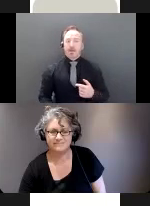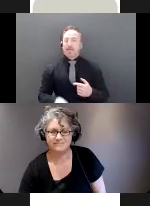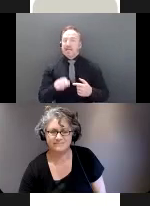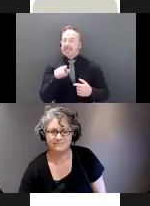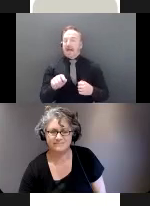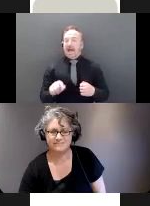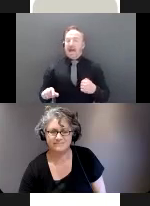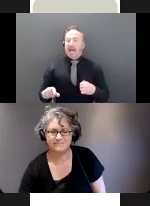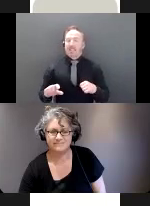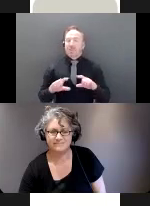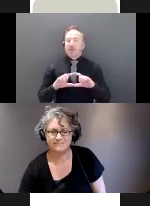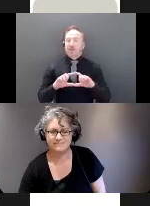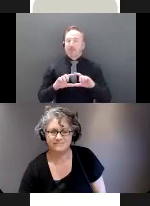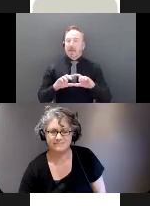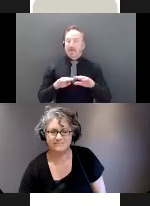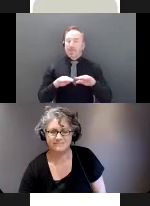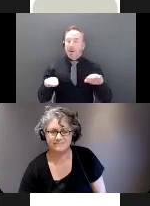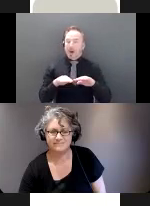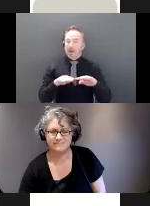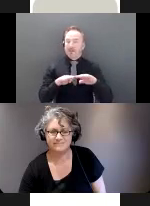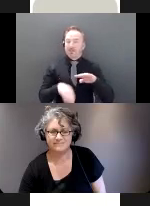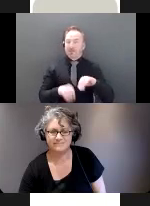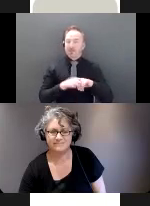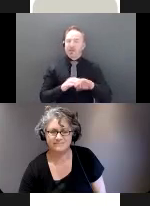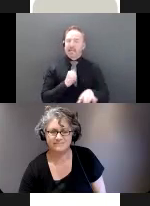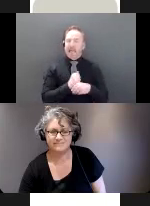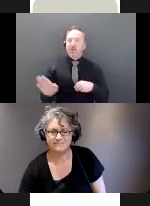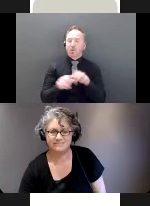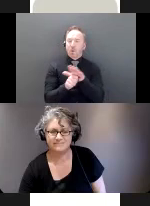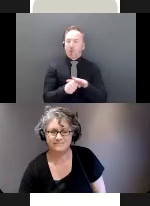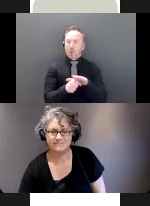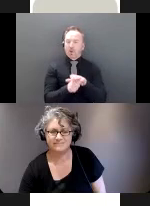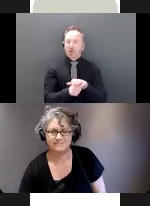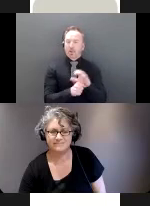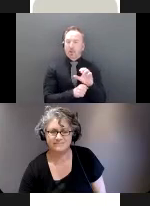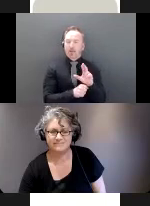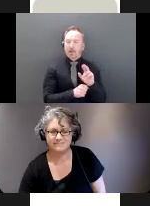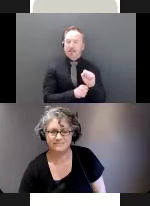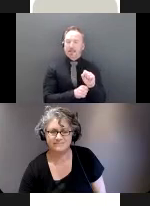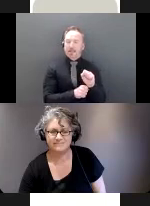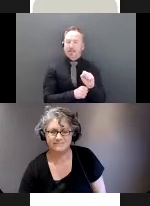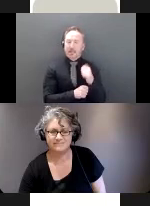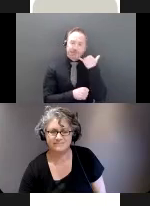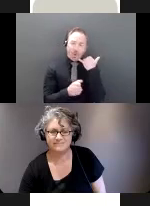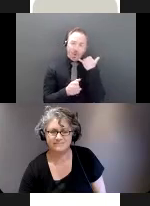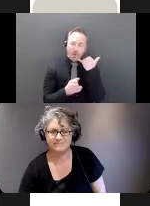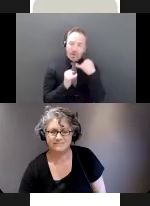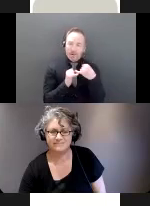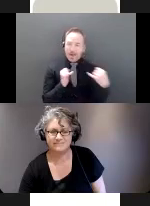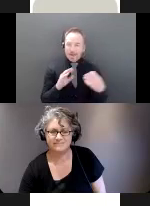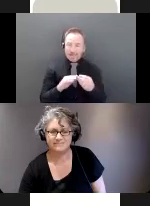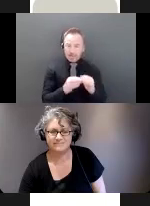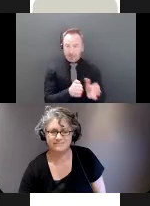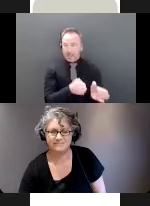could add in, you know, your local crisis line or something like that. And then if we switch to the next slide, this is